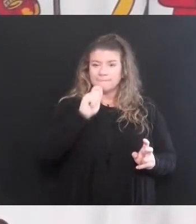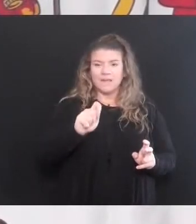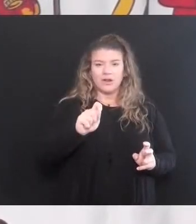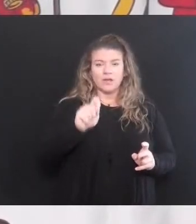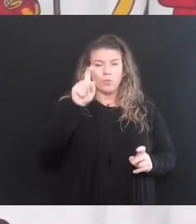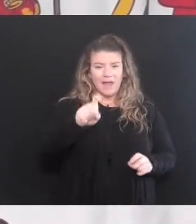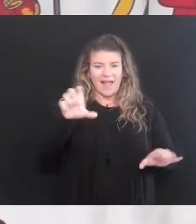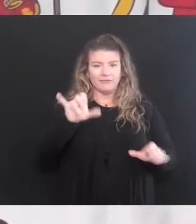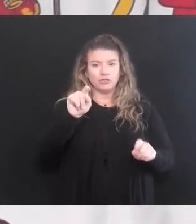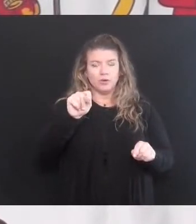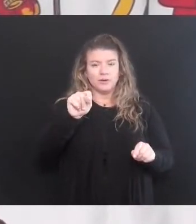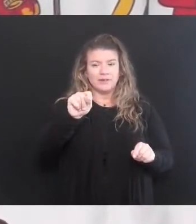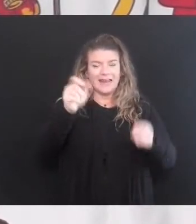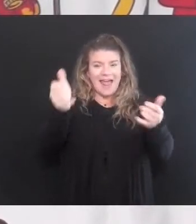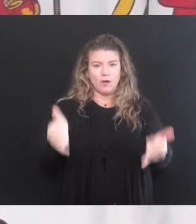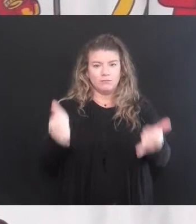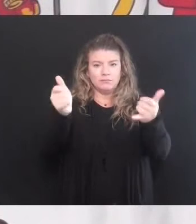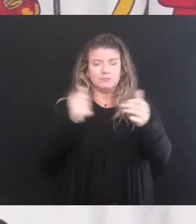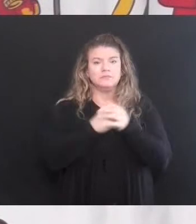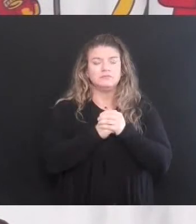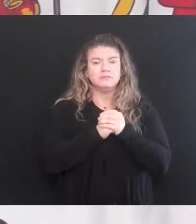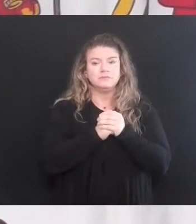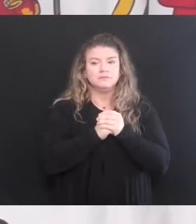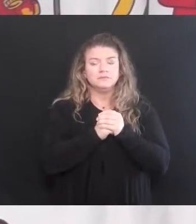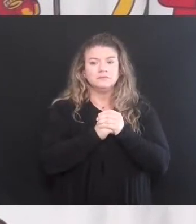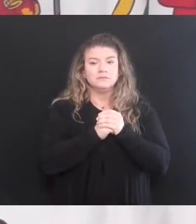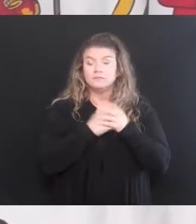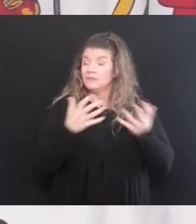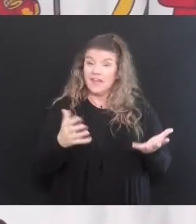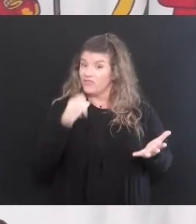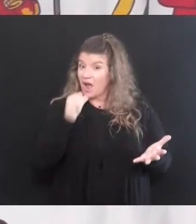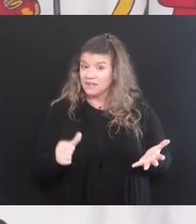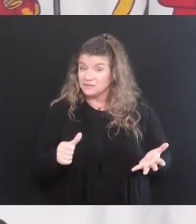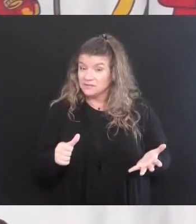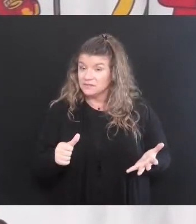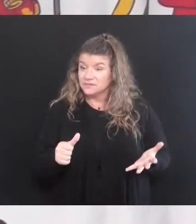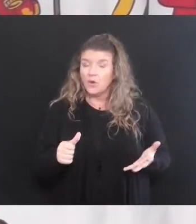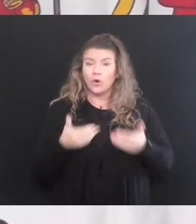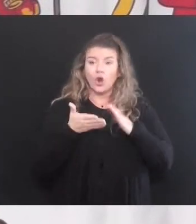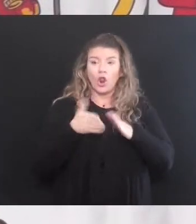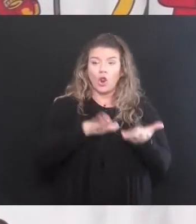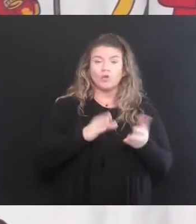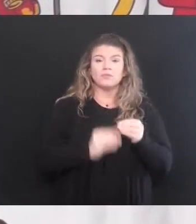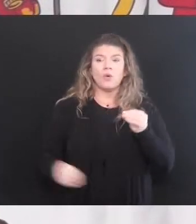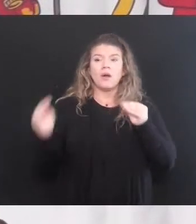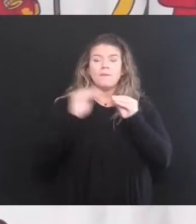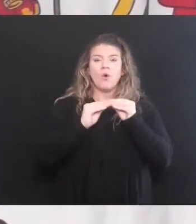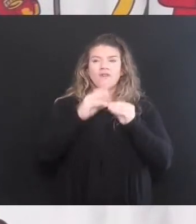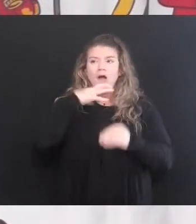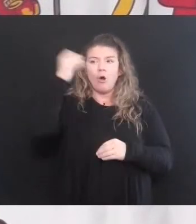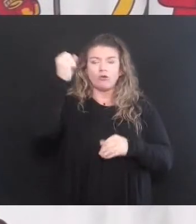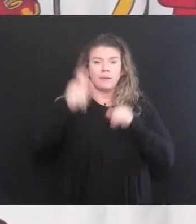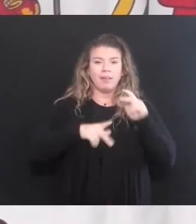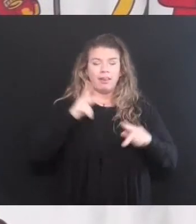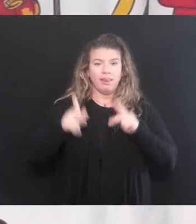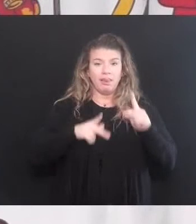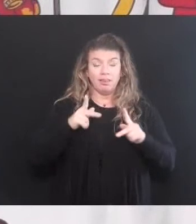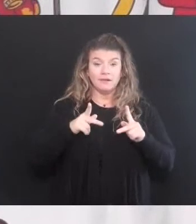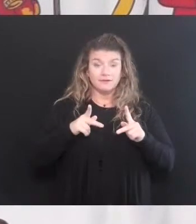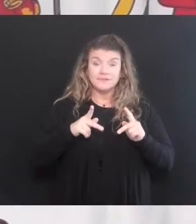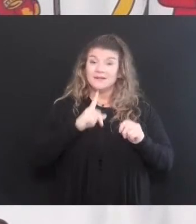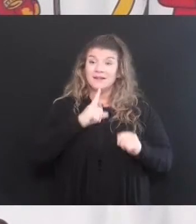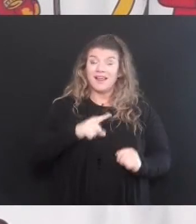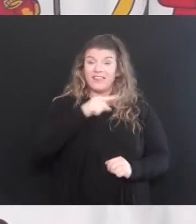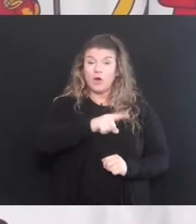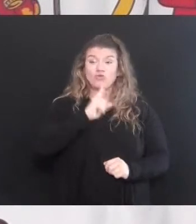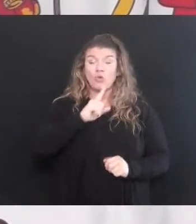it. We got to do it right now. And if we don't do it, we're going to lose more and more of our elderly people, especially those that